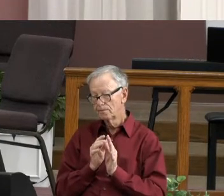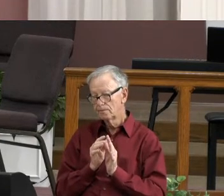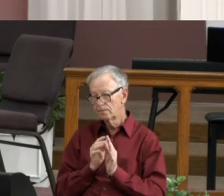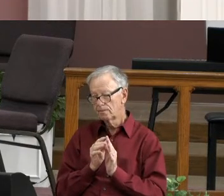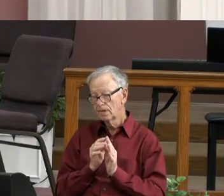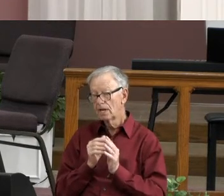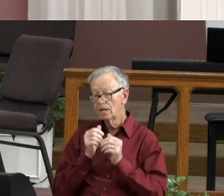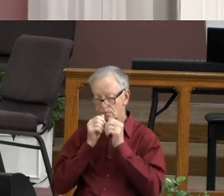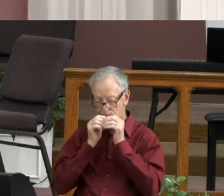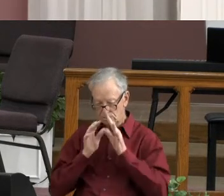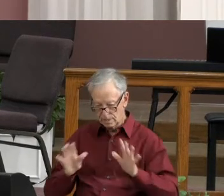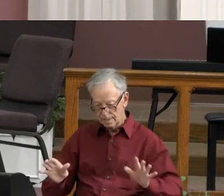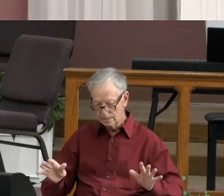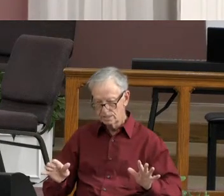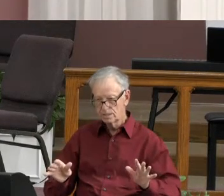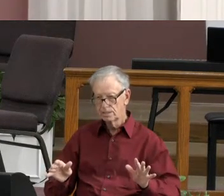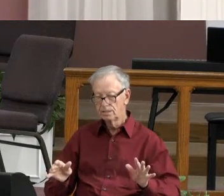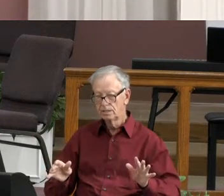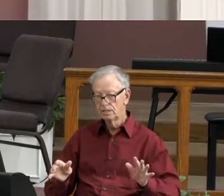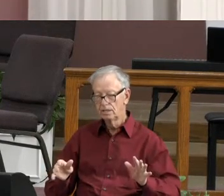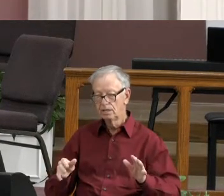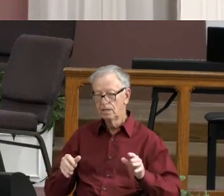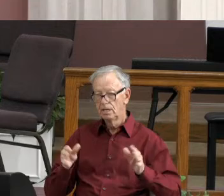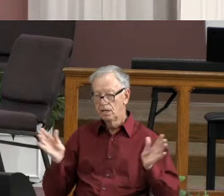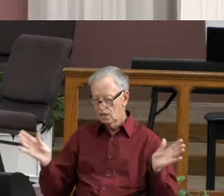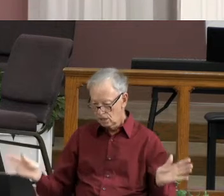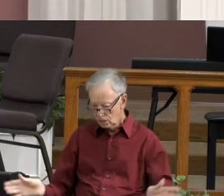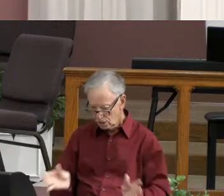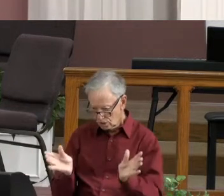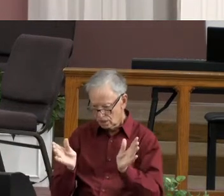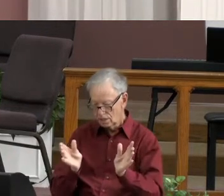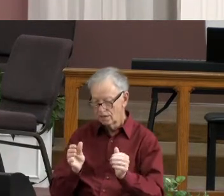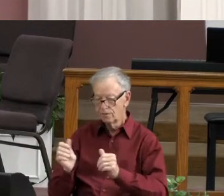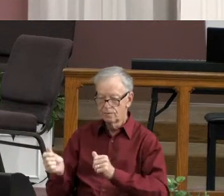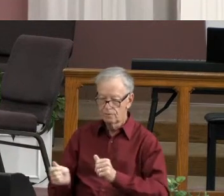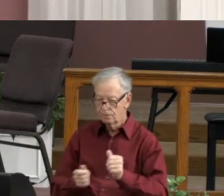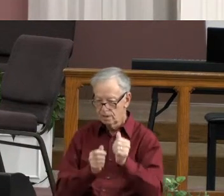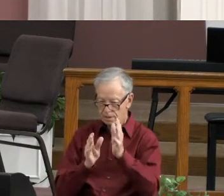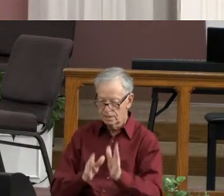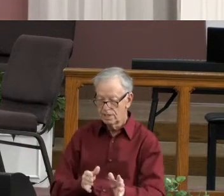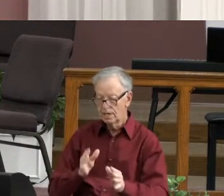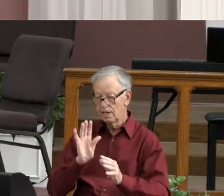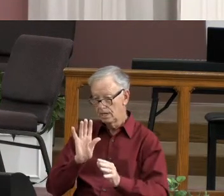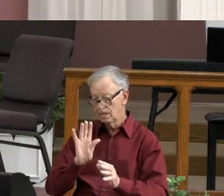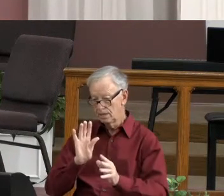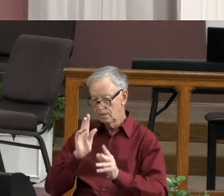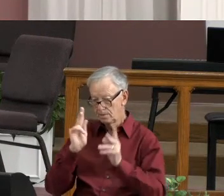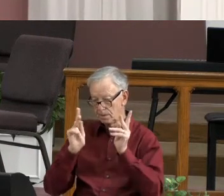He has blessed and he has encouraged his followers and his people.